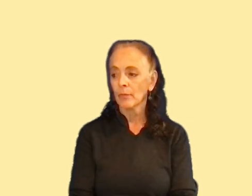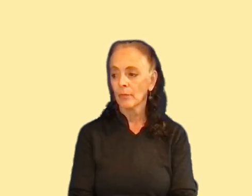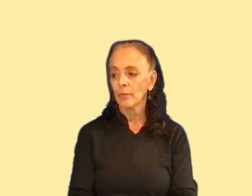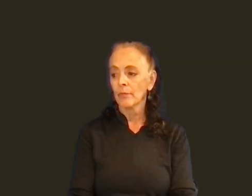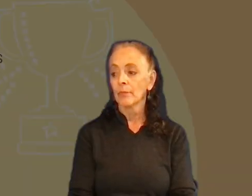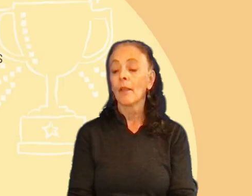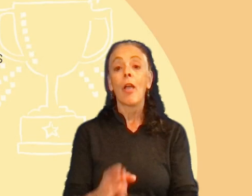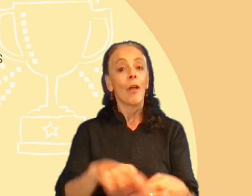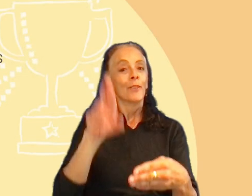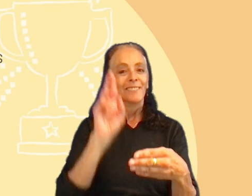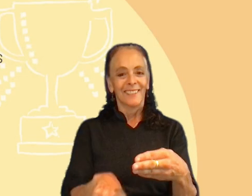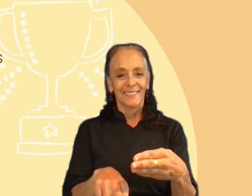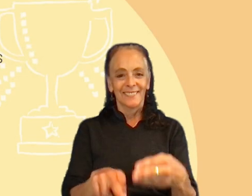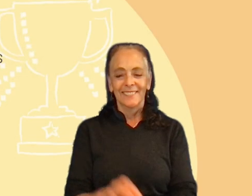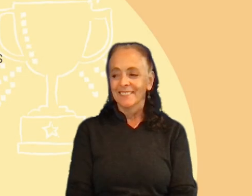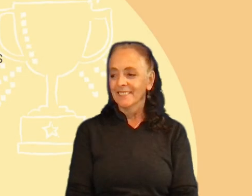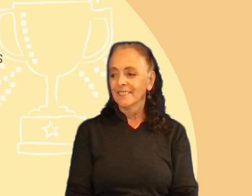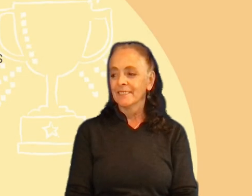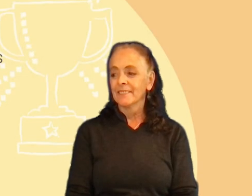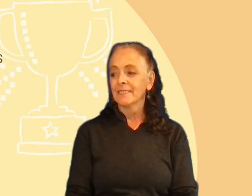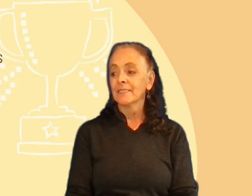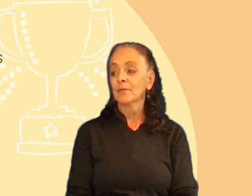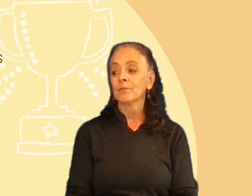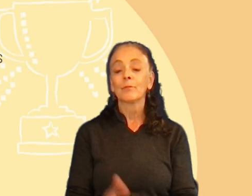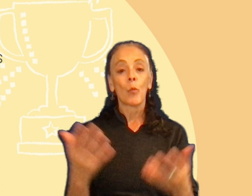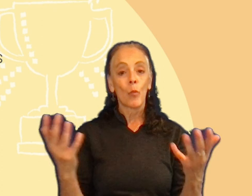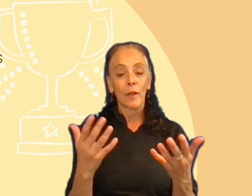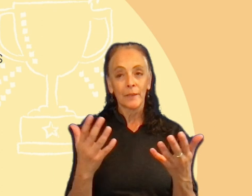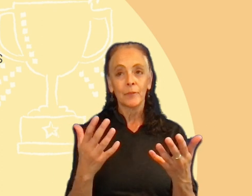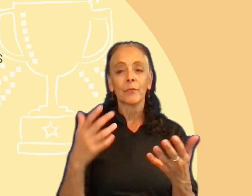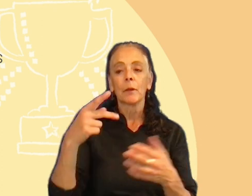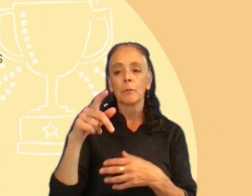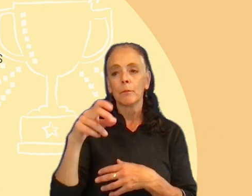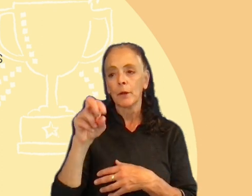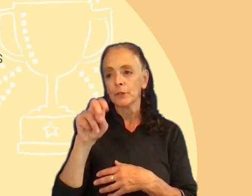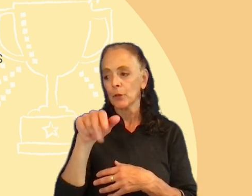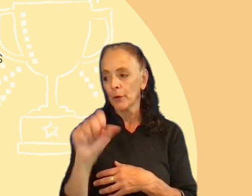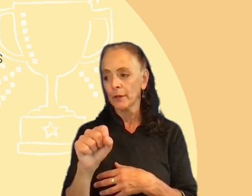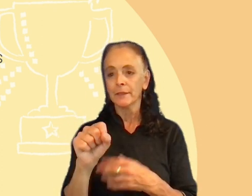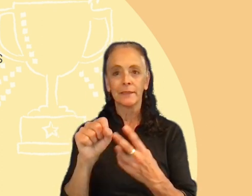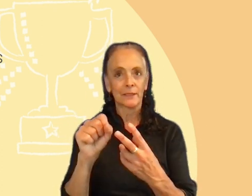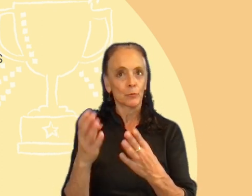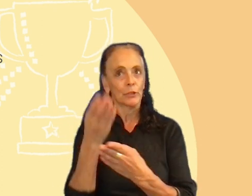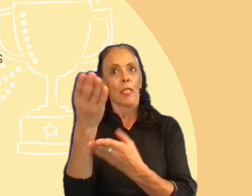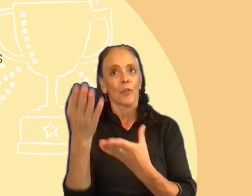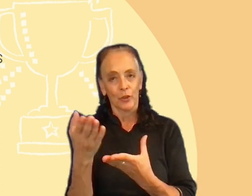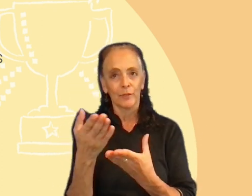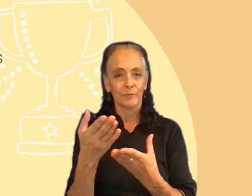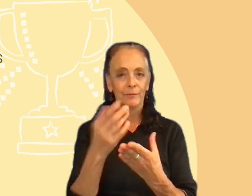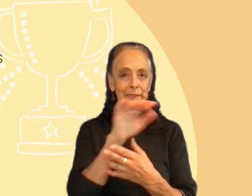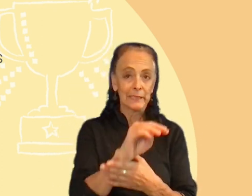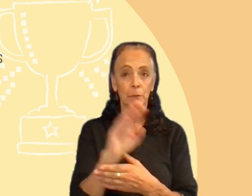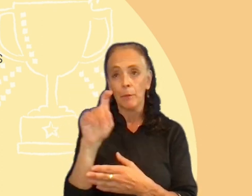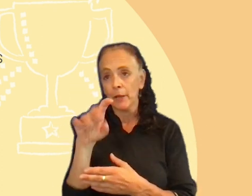so results uh our main deliverables were the personas chinkus and beto battaglia we were